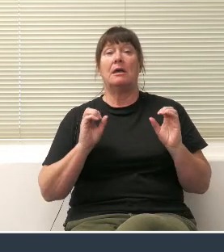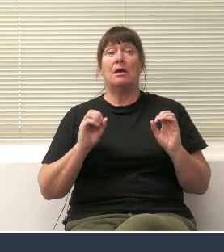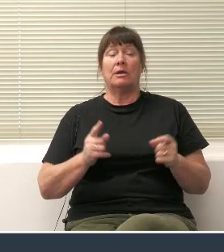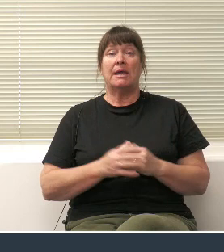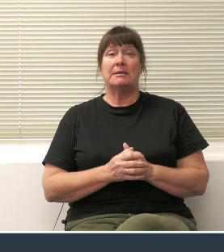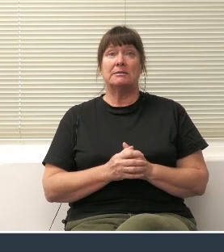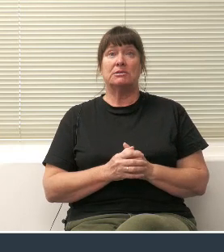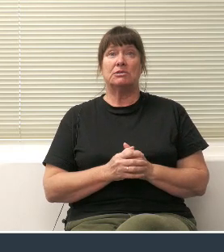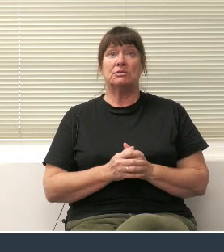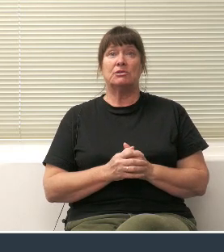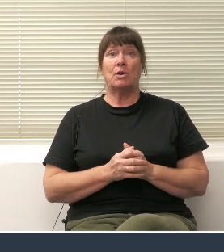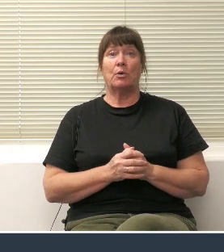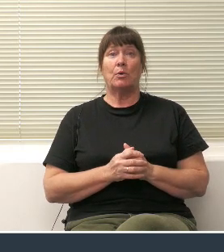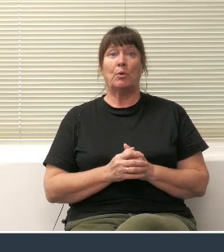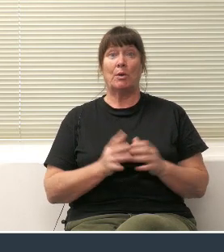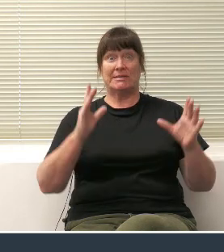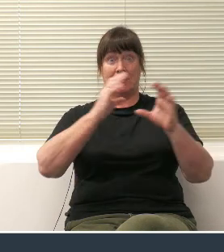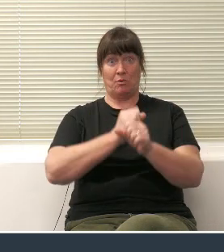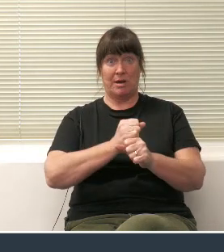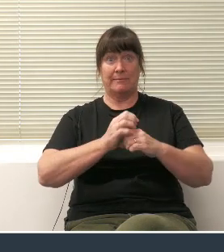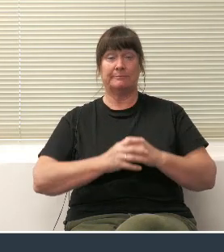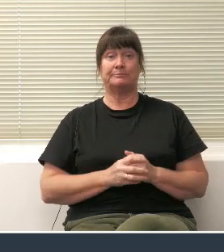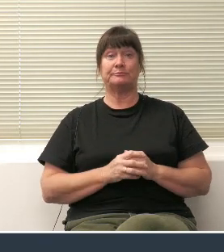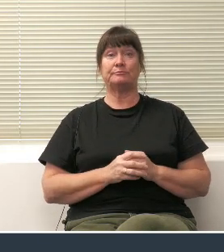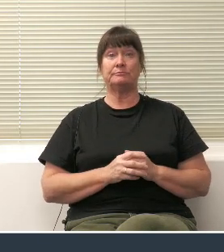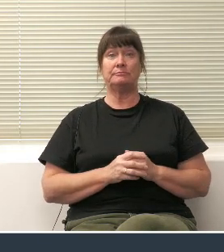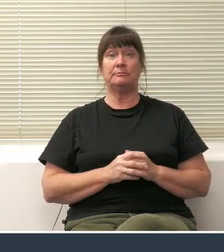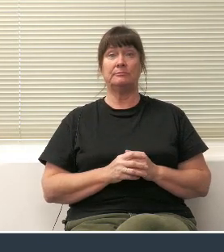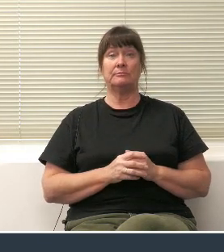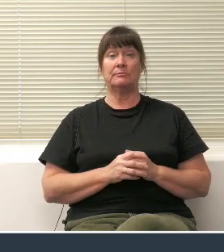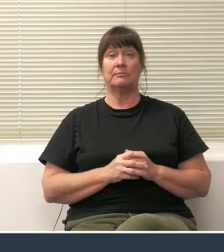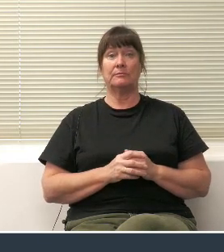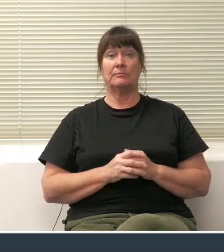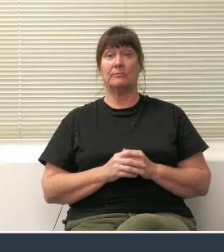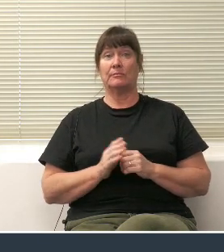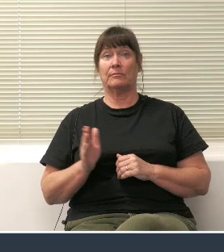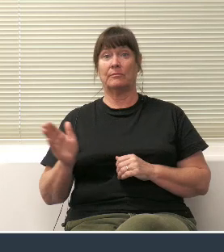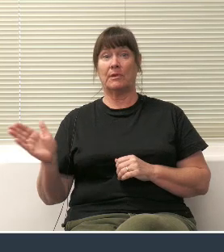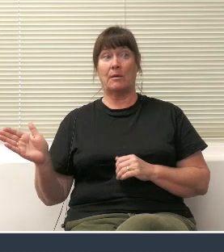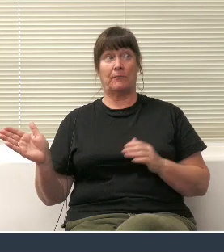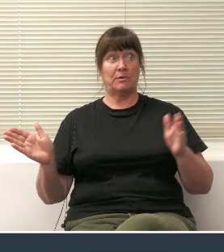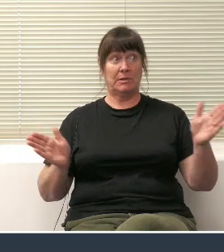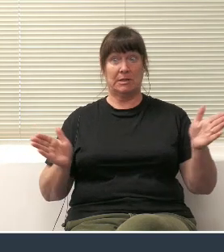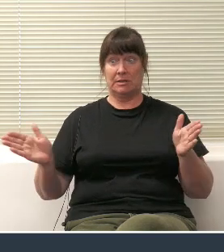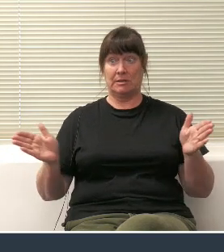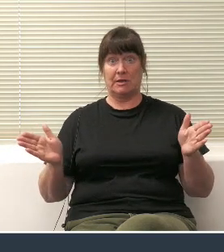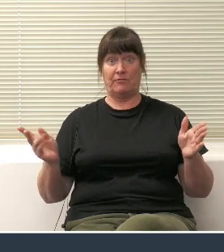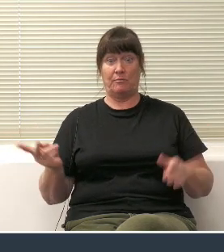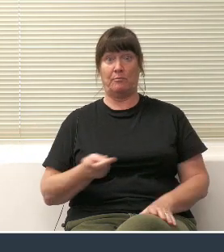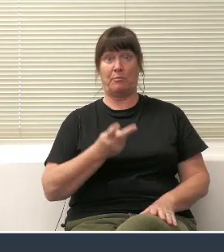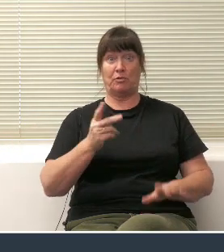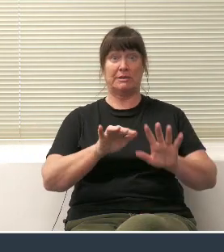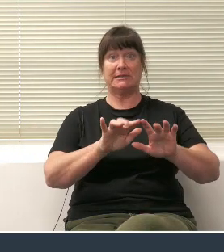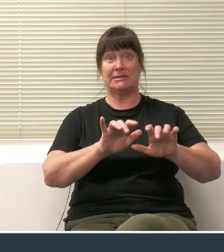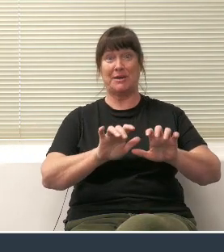So just a bit of a summary, and between Carolyn and the Deputy Mayor, they're both jointly